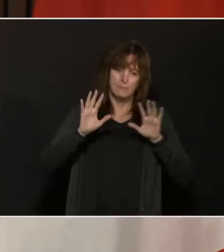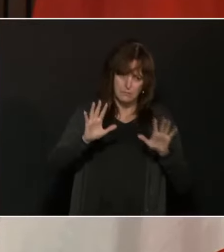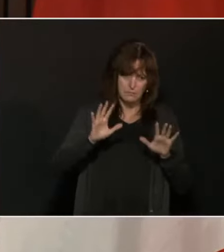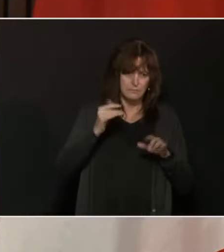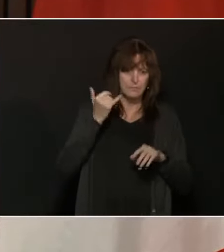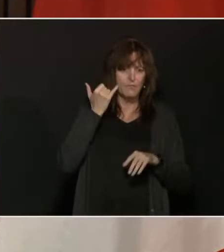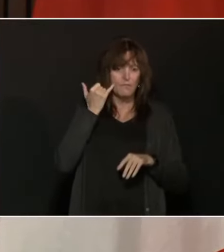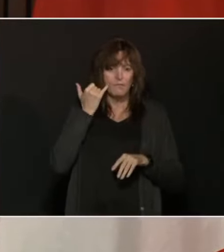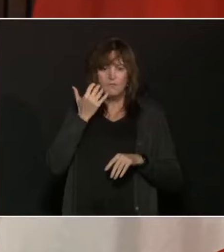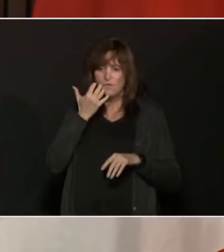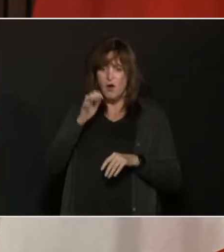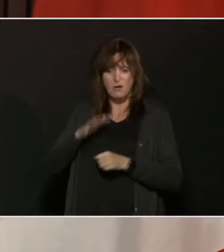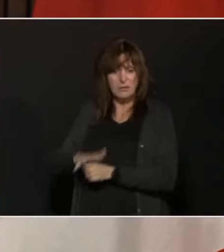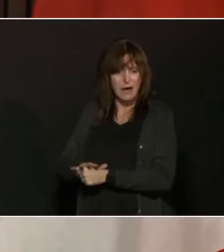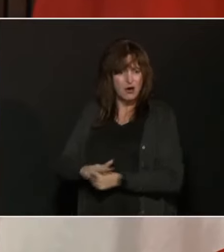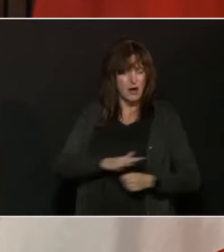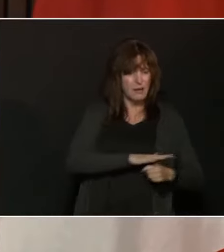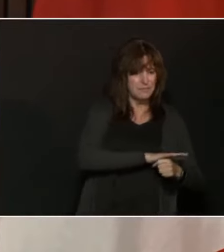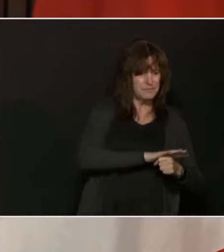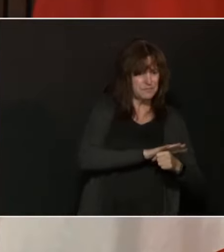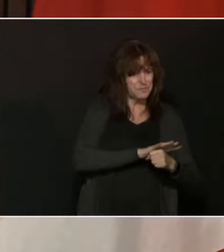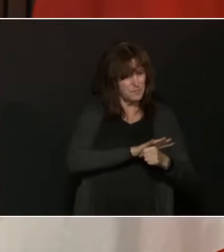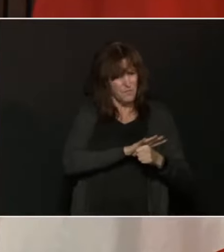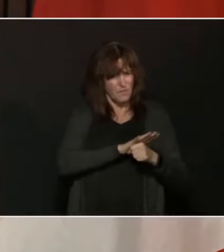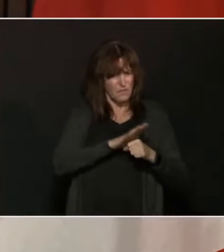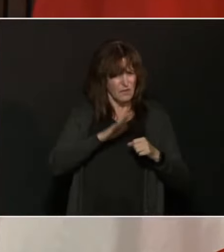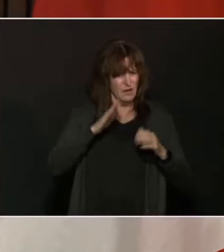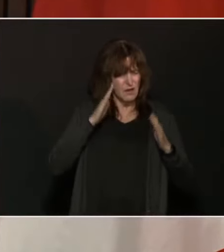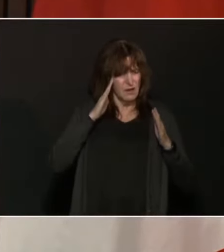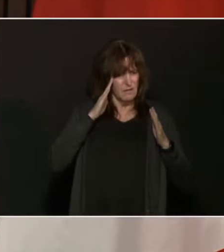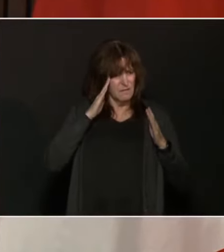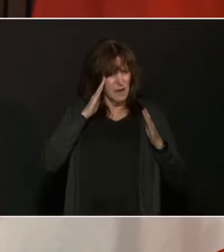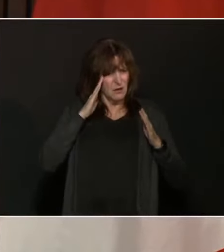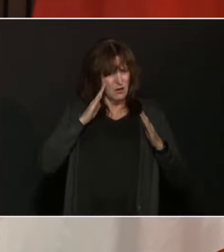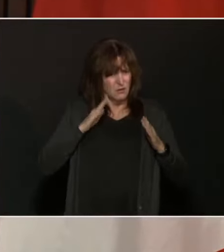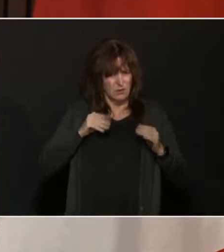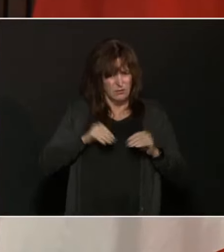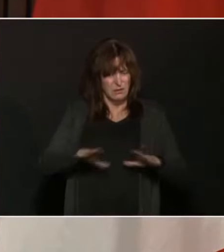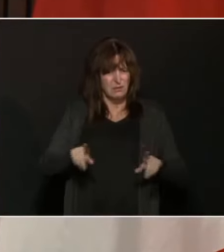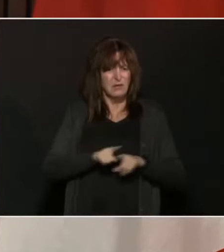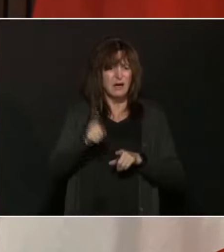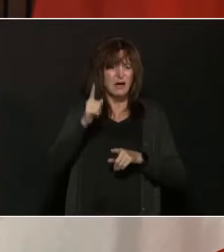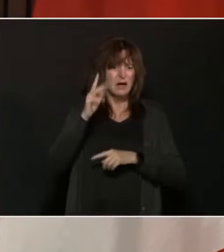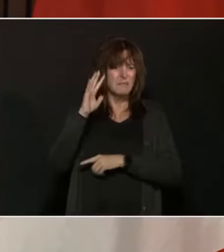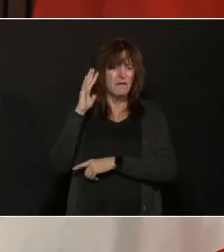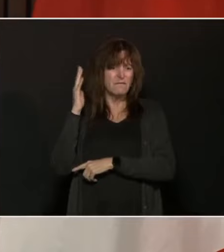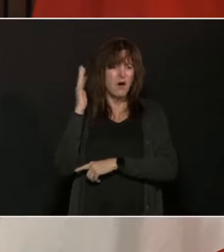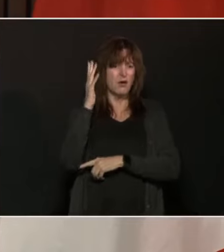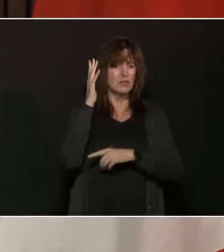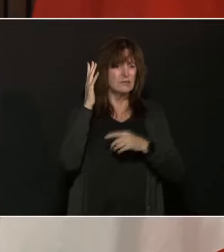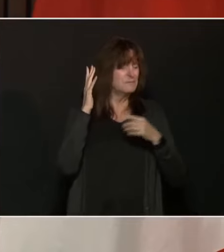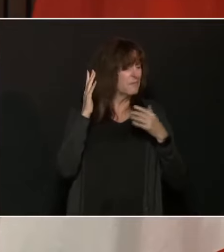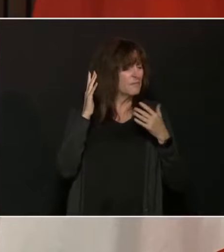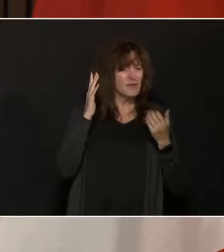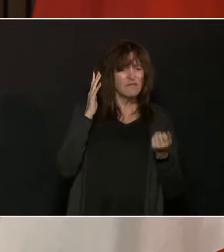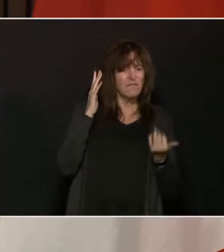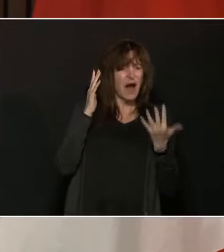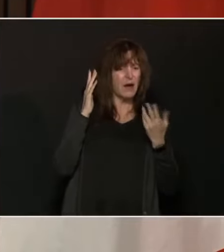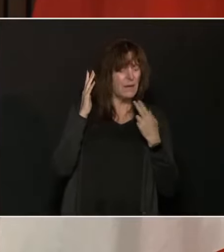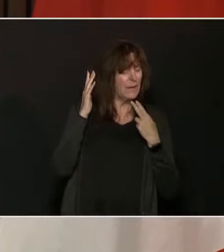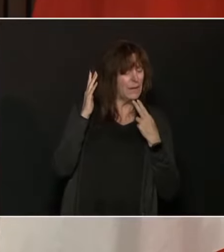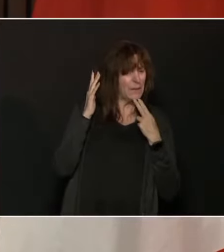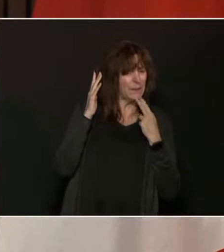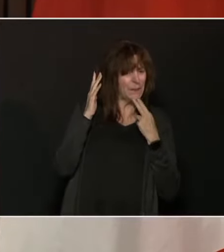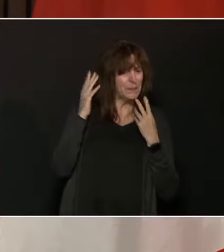whole forest will keep on erupting into flames. And just as there's a healthcare front line, there's an economic front line, and it's critical to